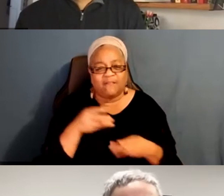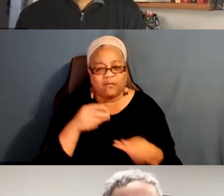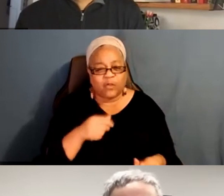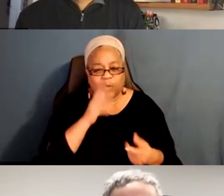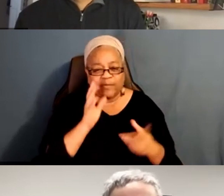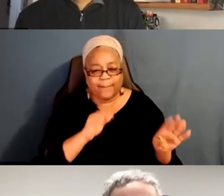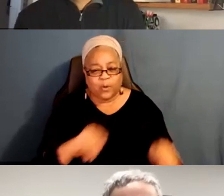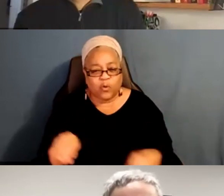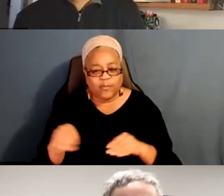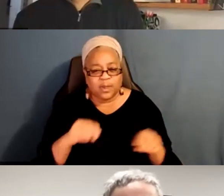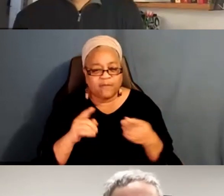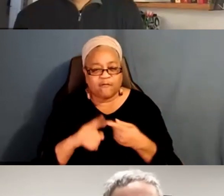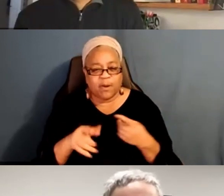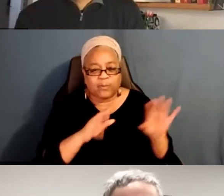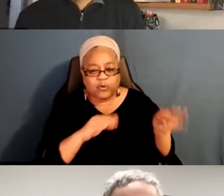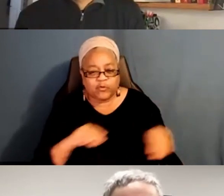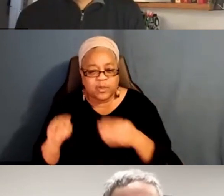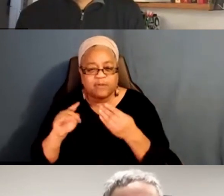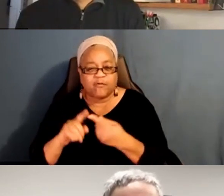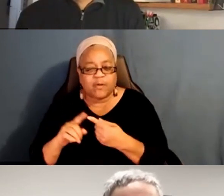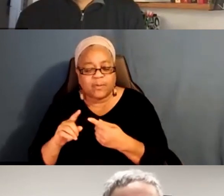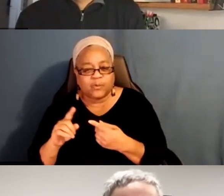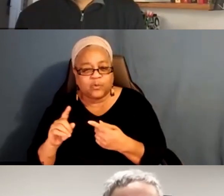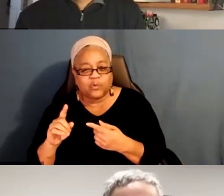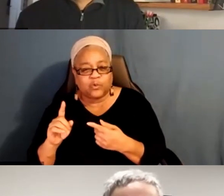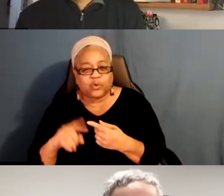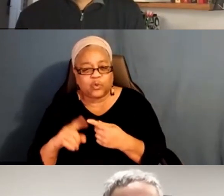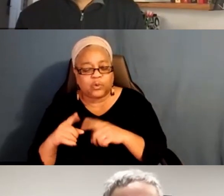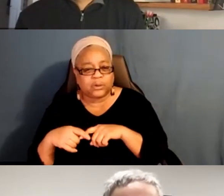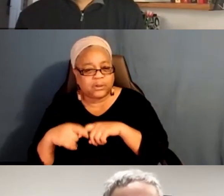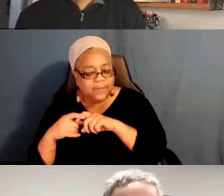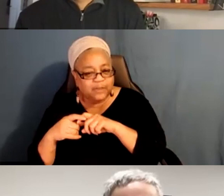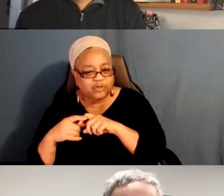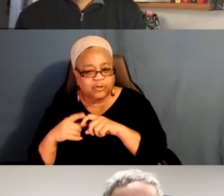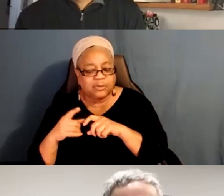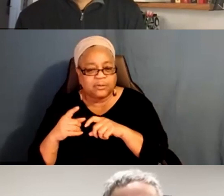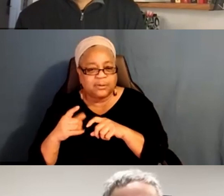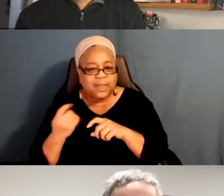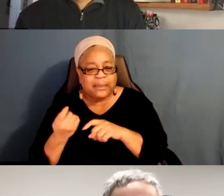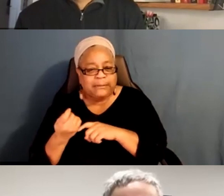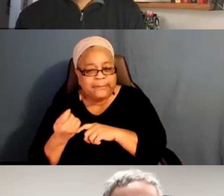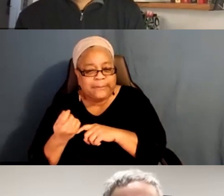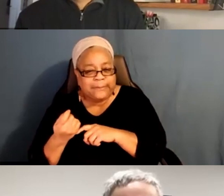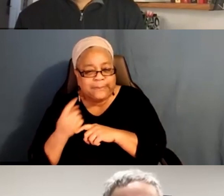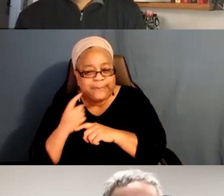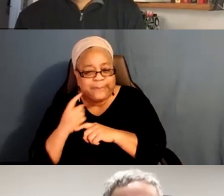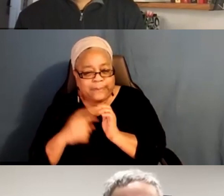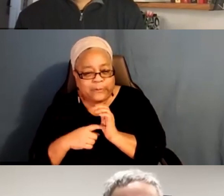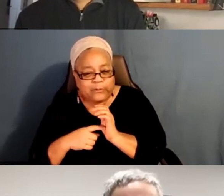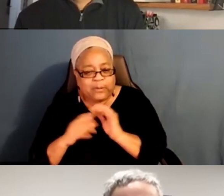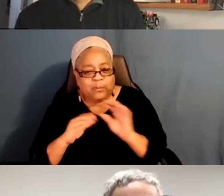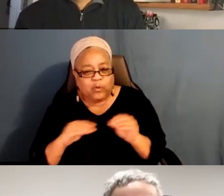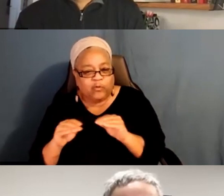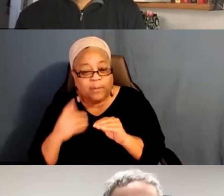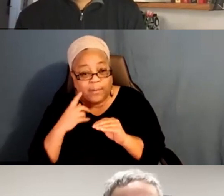from, that sort of suspension and imperceptible but movement that is still